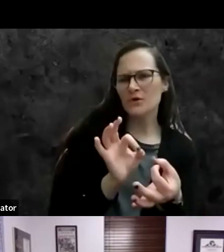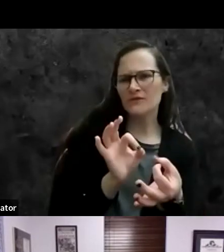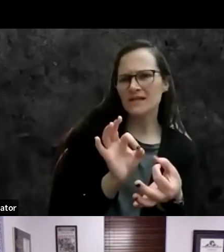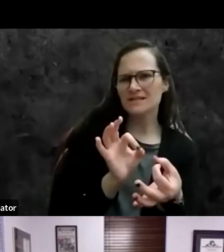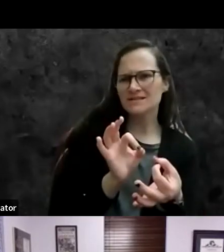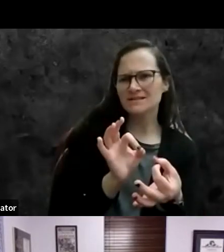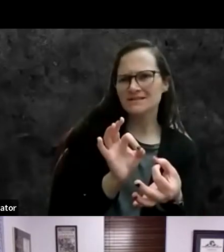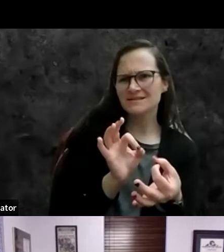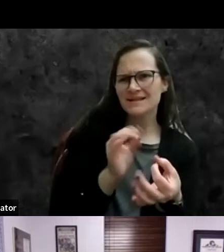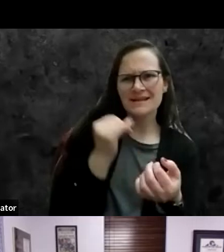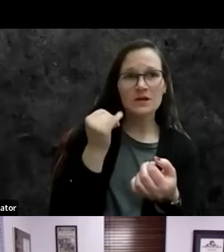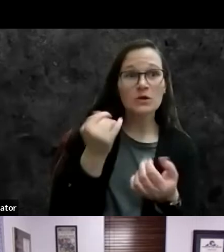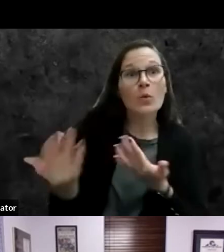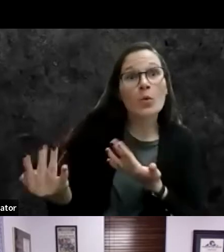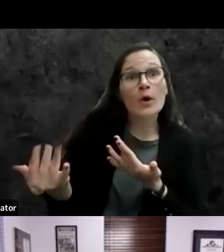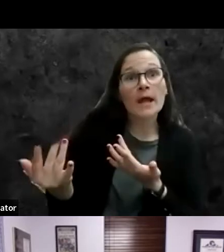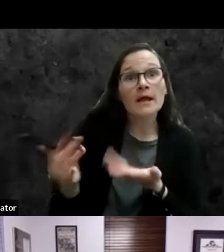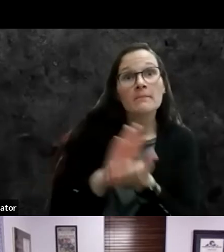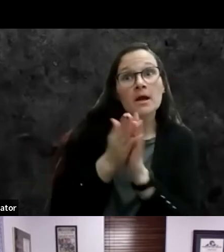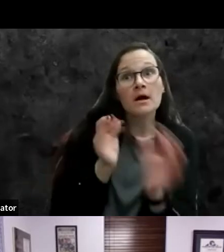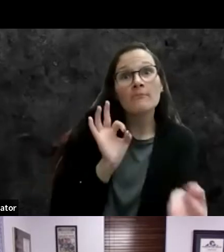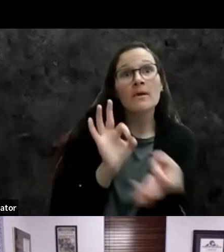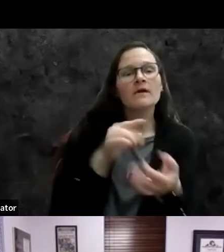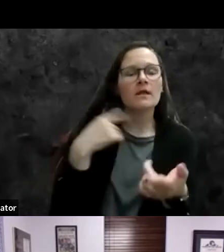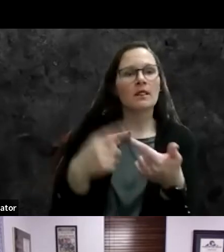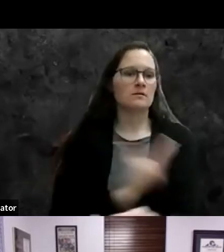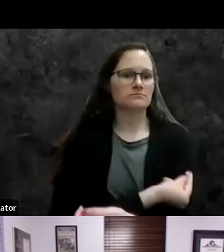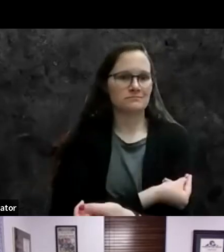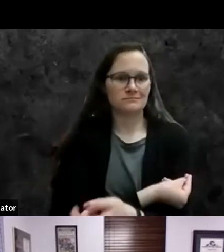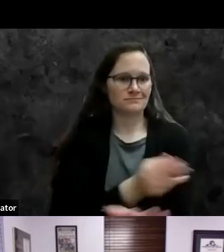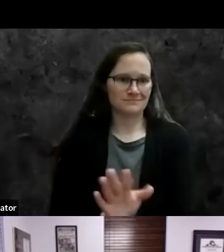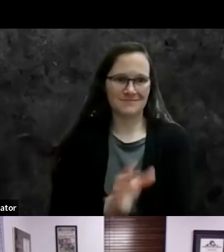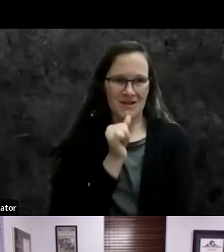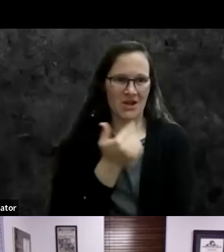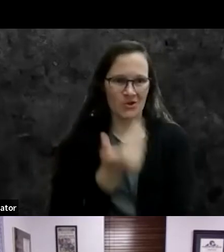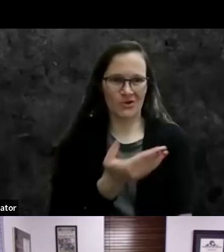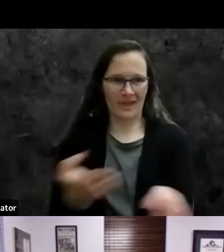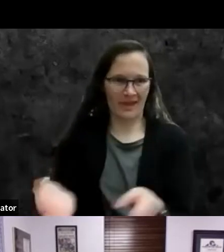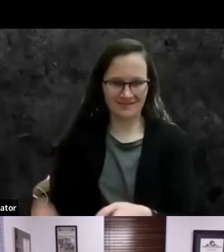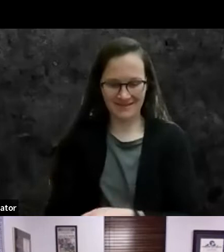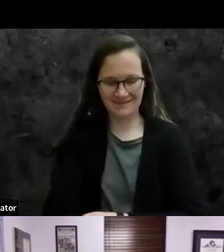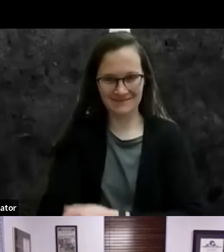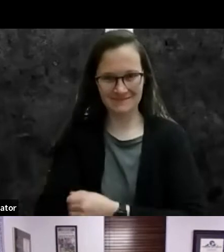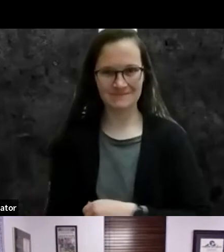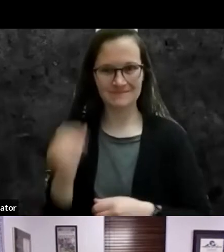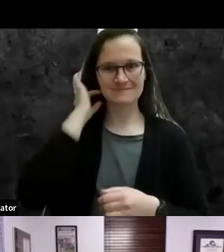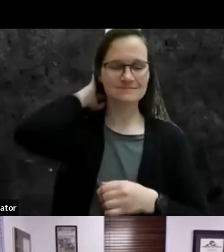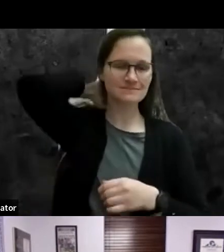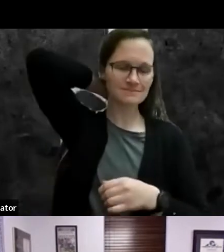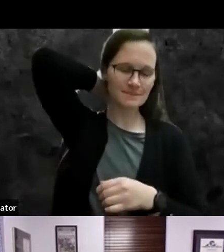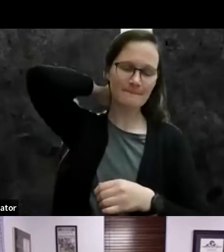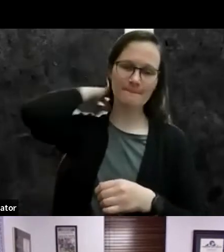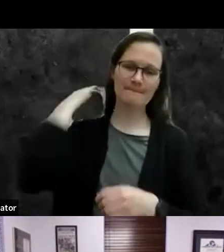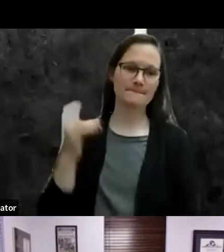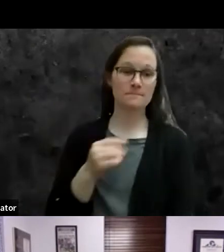protecting against infection, and so should therefore be used. Right, thank you. And Kathy, one last one for you. Do you believe the CDC has